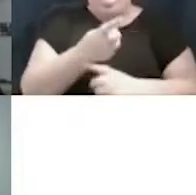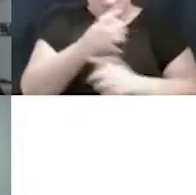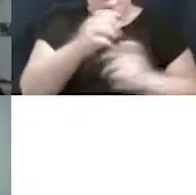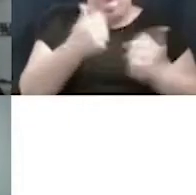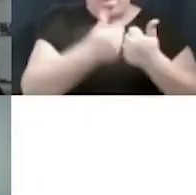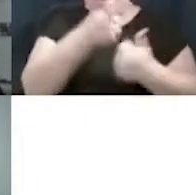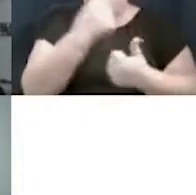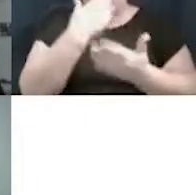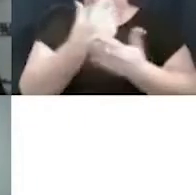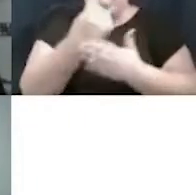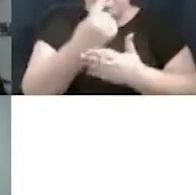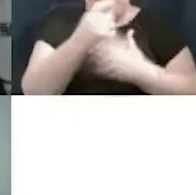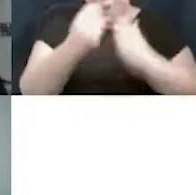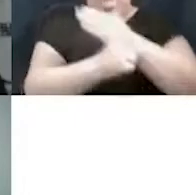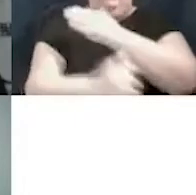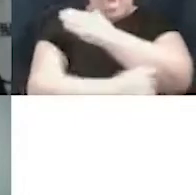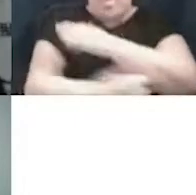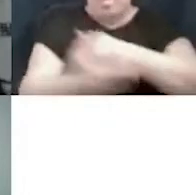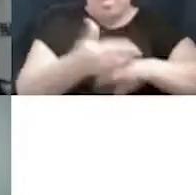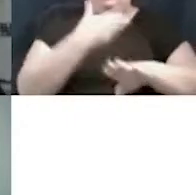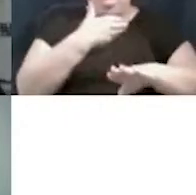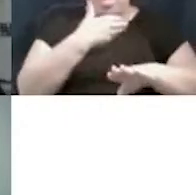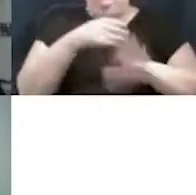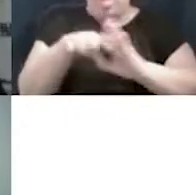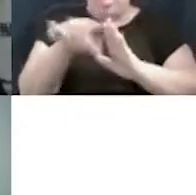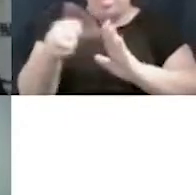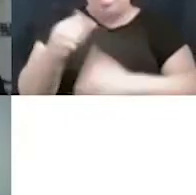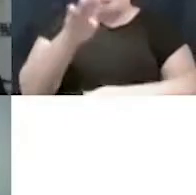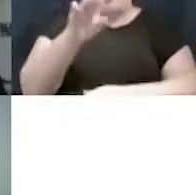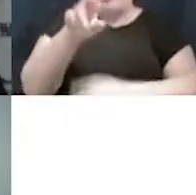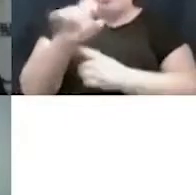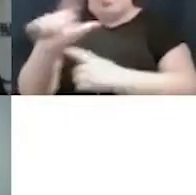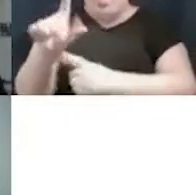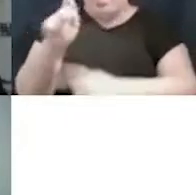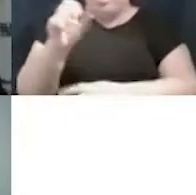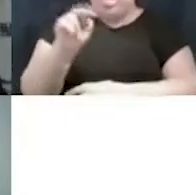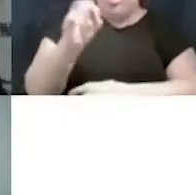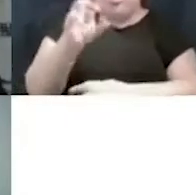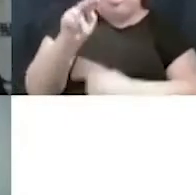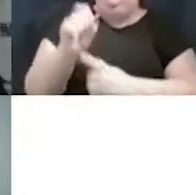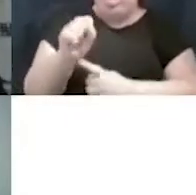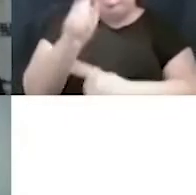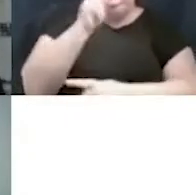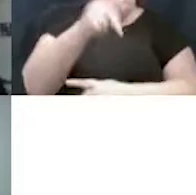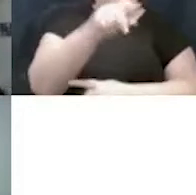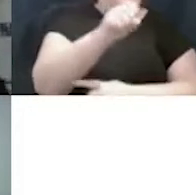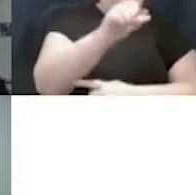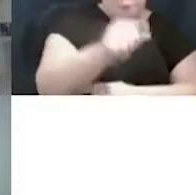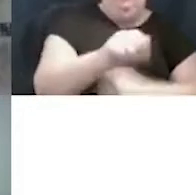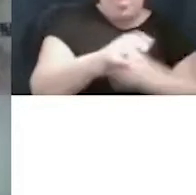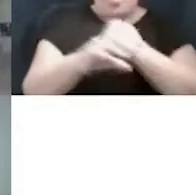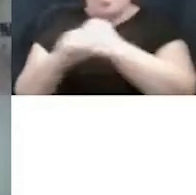Before they shoot any other videos, we do Ken Burns and B-roll. You'll see PSA and commercial and the real estate